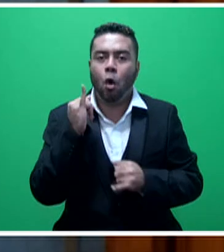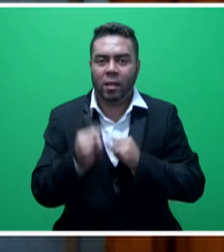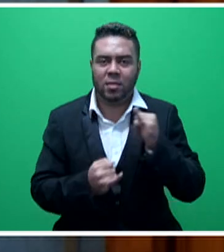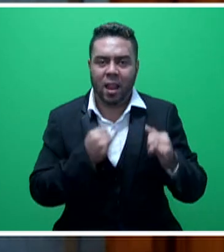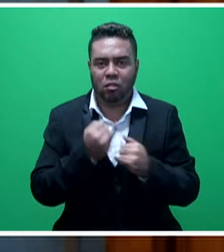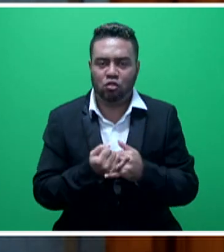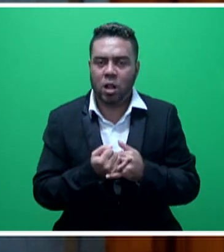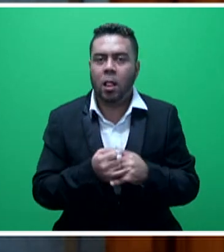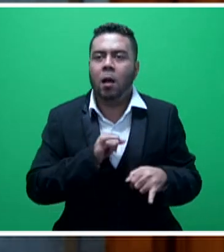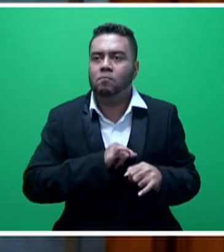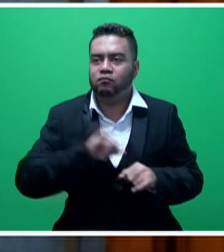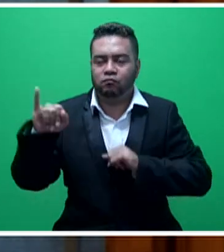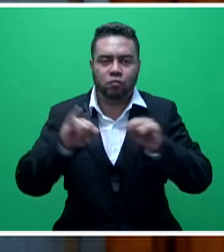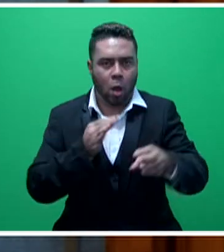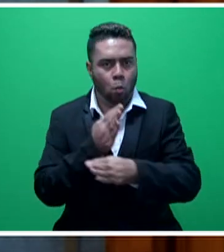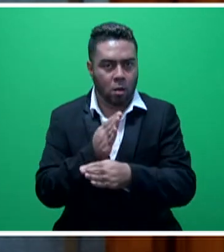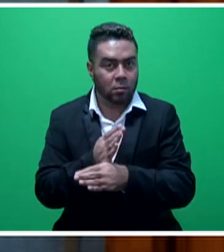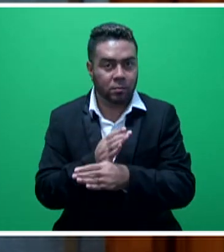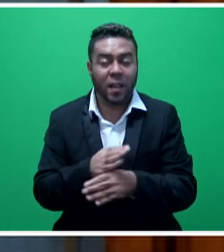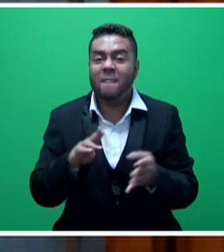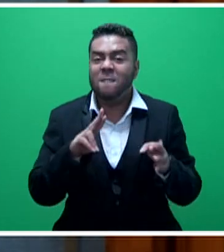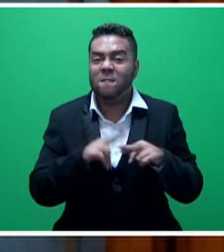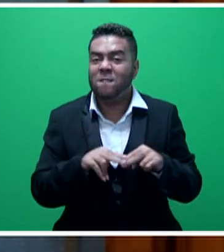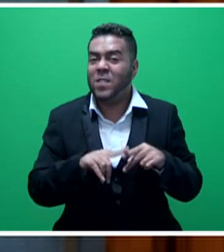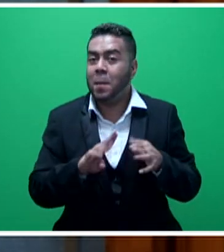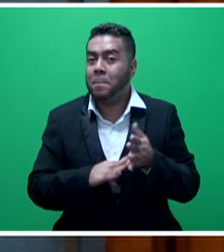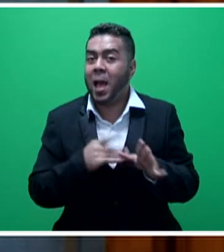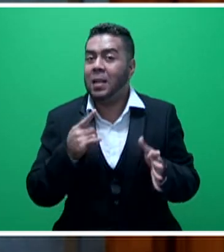international deployment. FEMAT achieved World Health